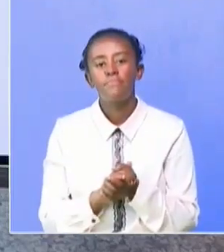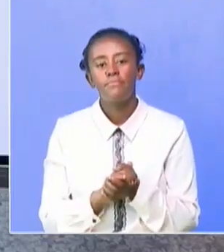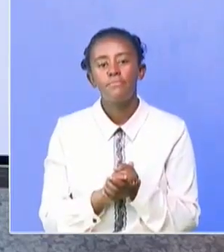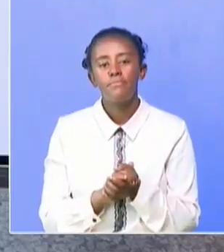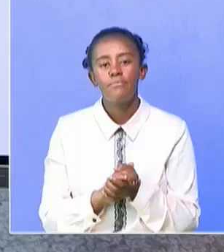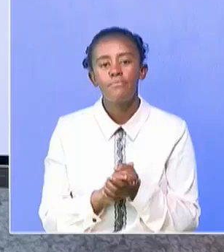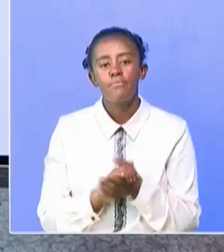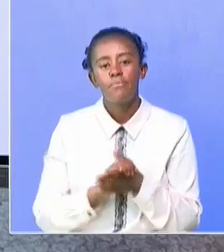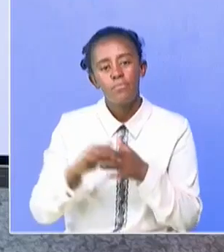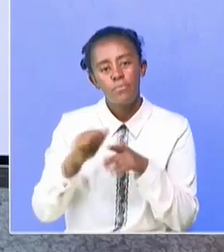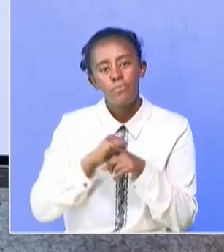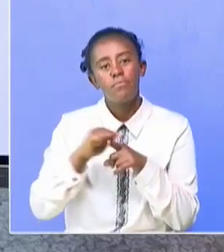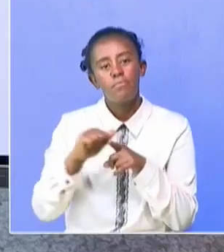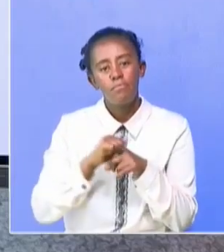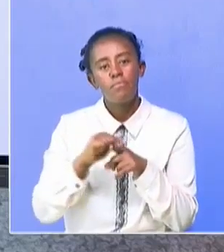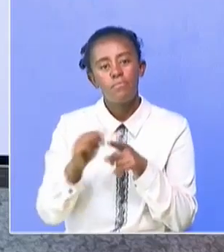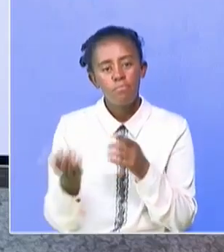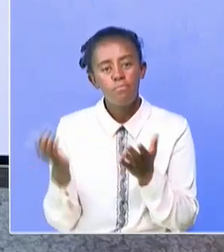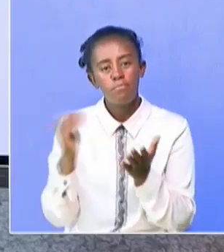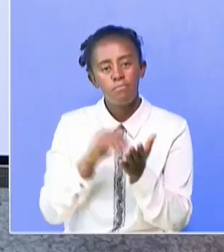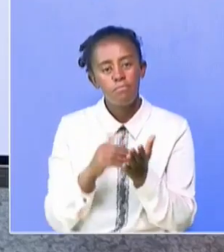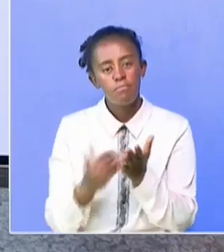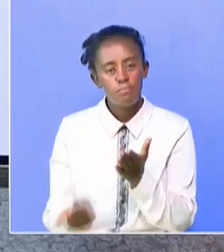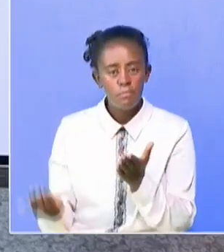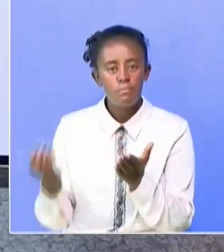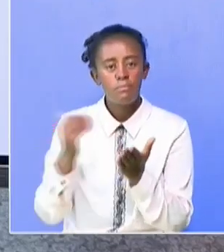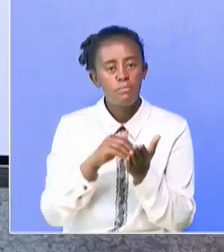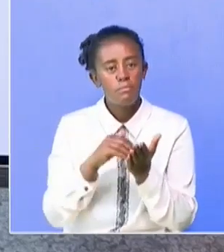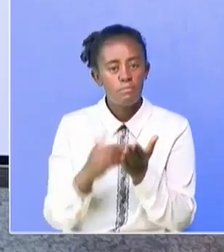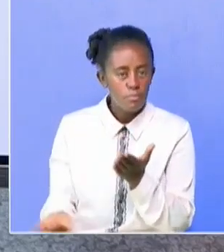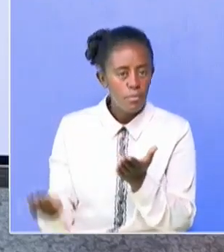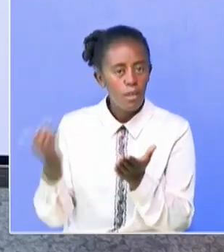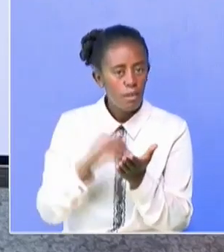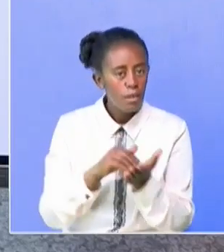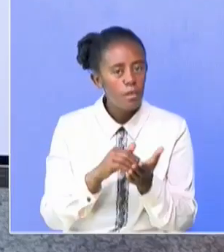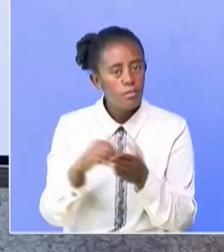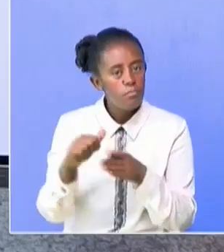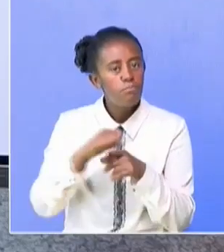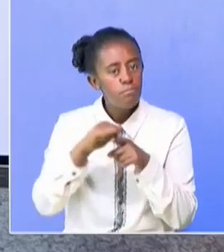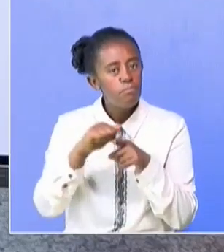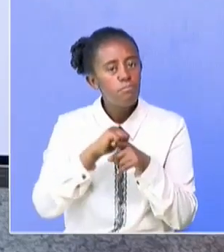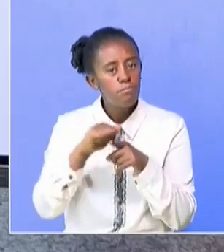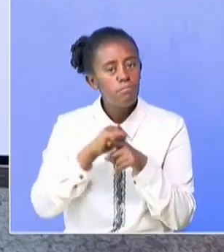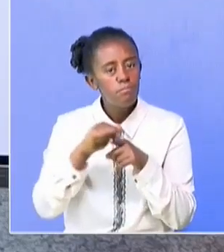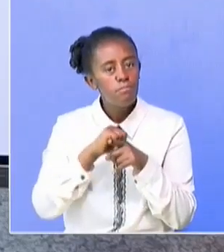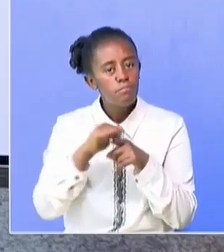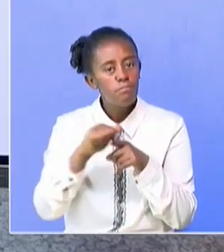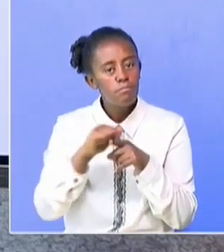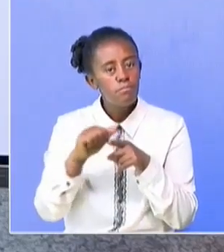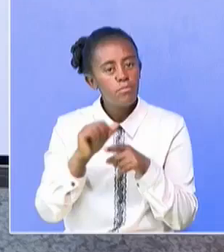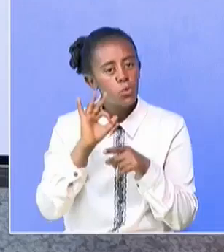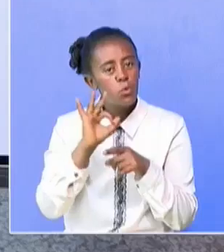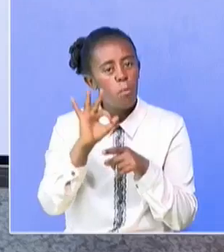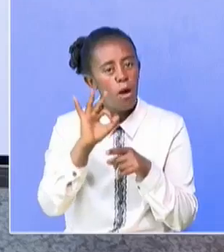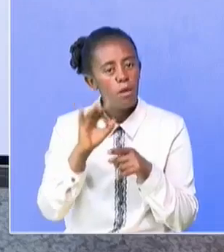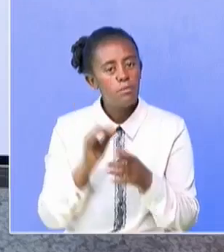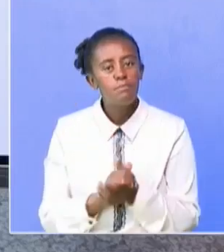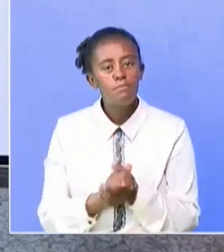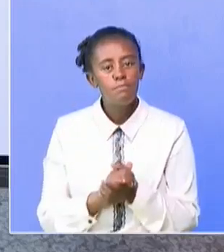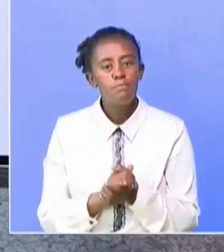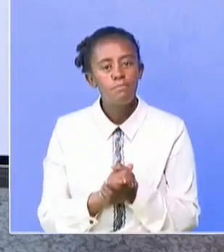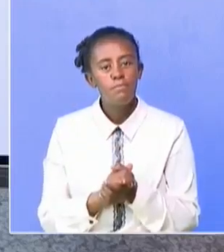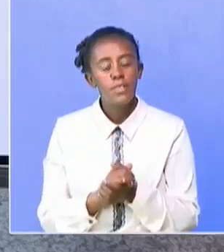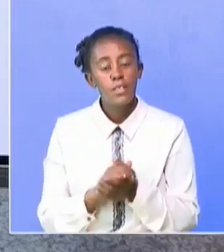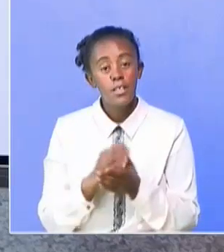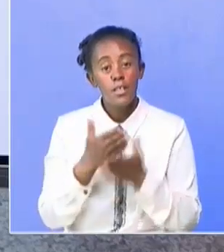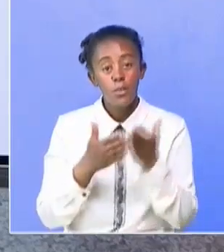just practicing again and again, again and again, again and again, you'll become so smart in order